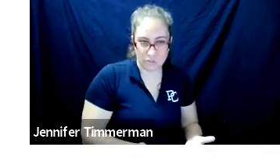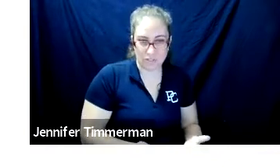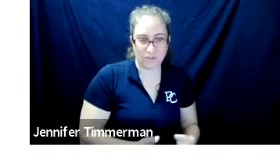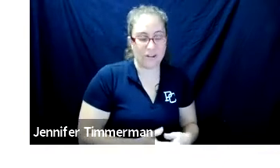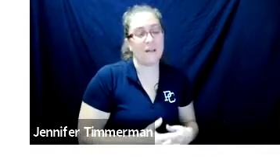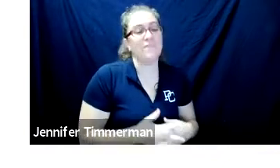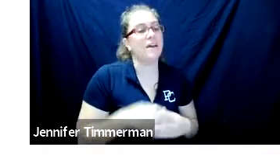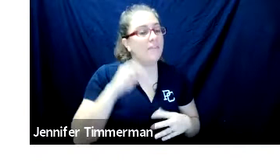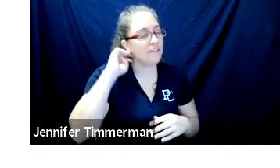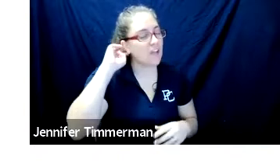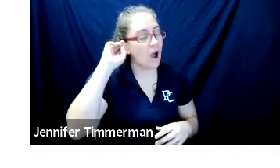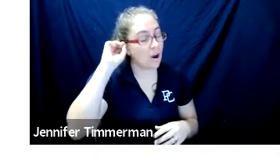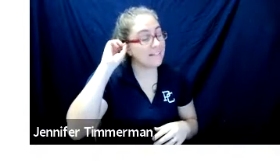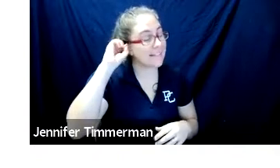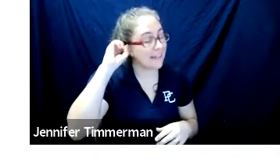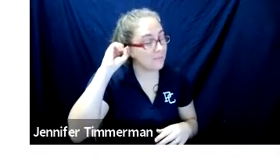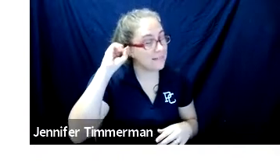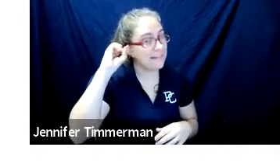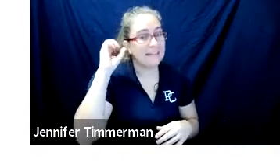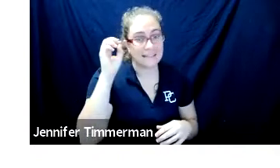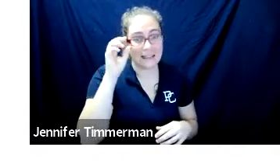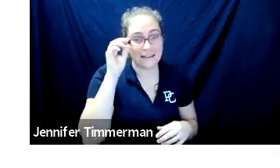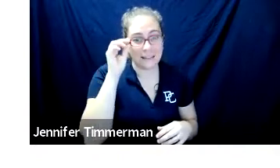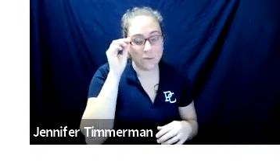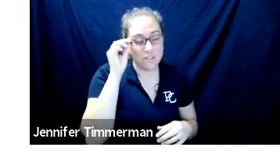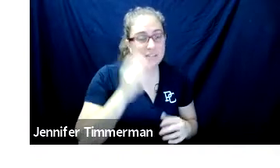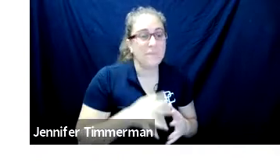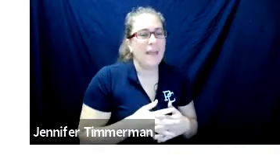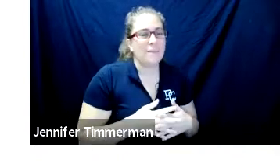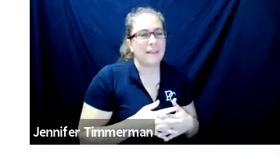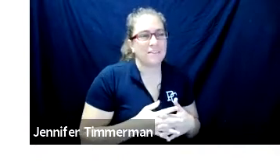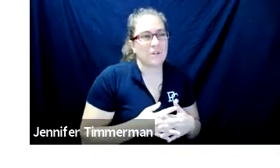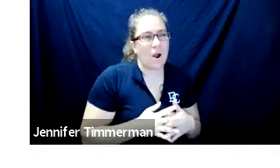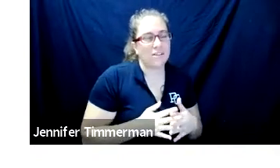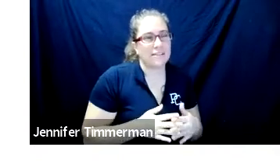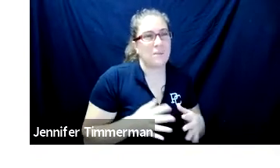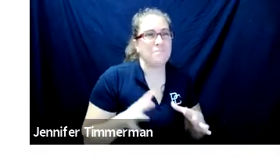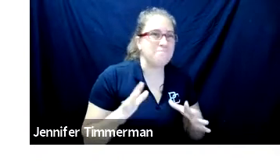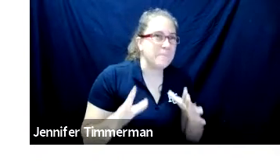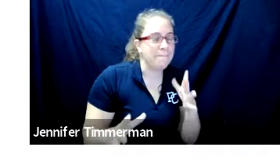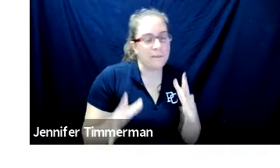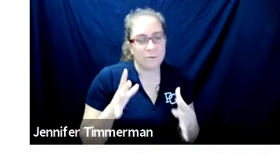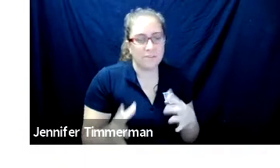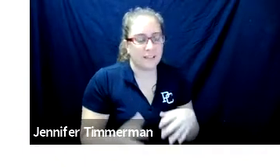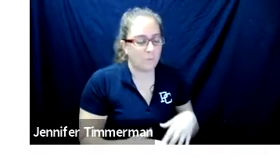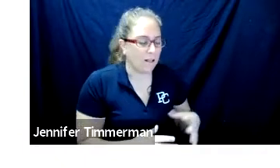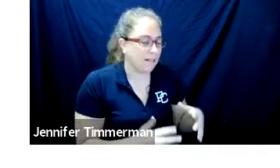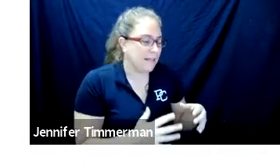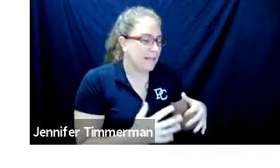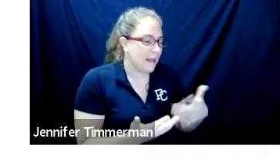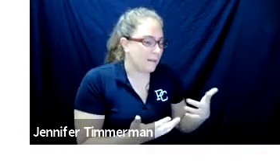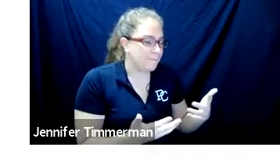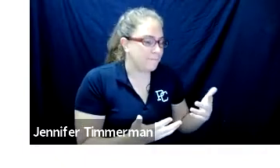universal, believe it or not. It's hard to count signed languages because there are some people who say,